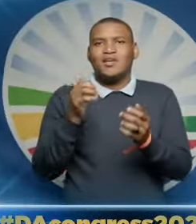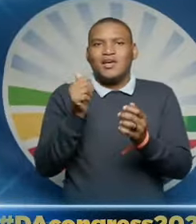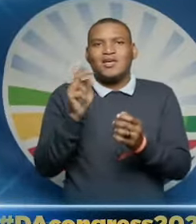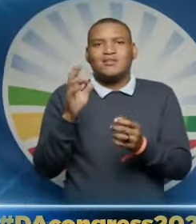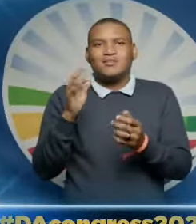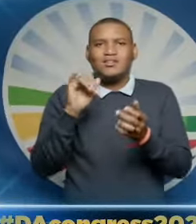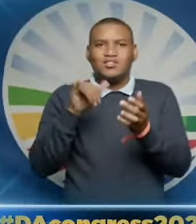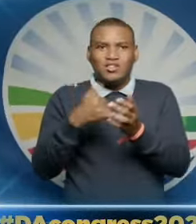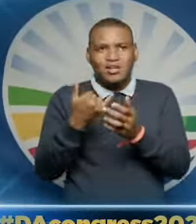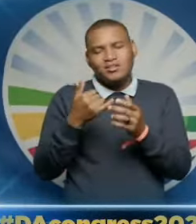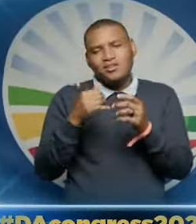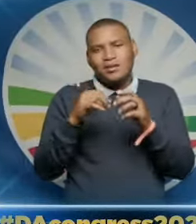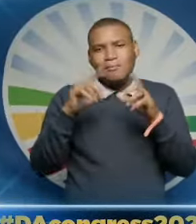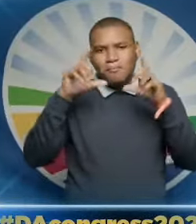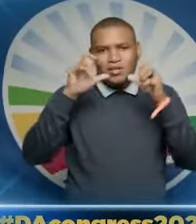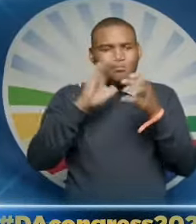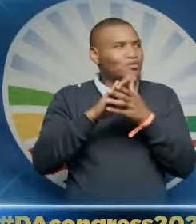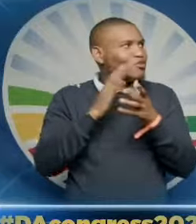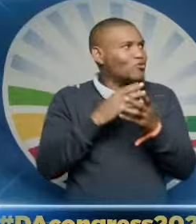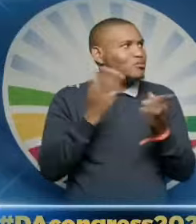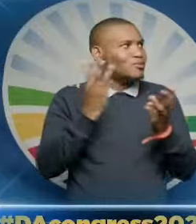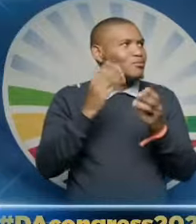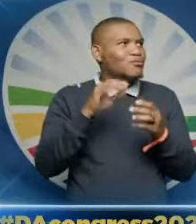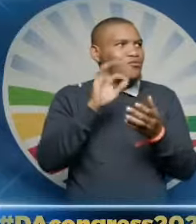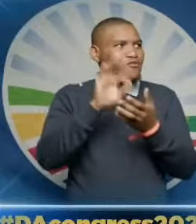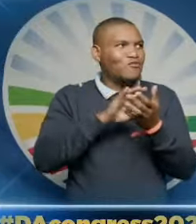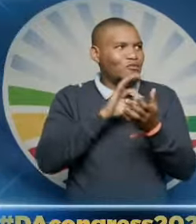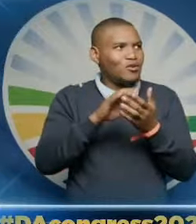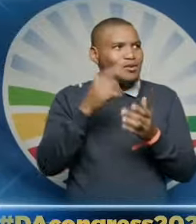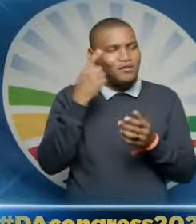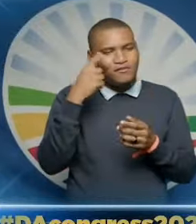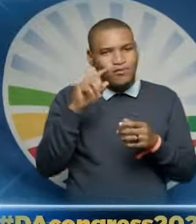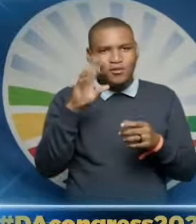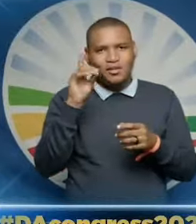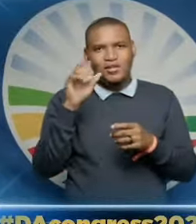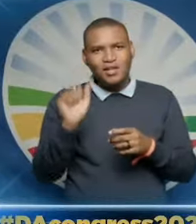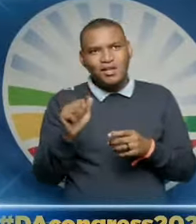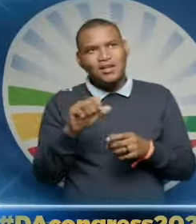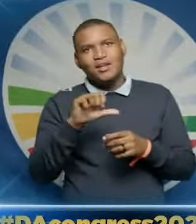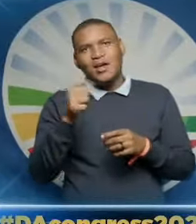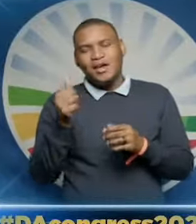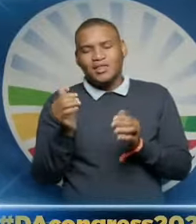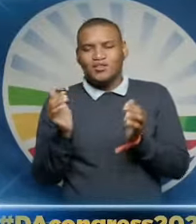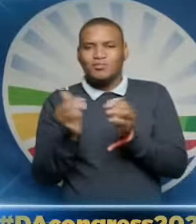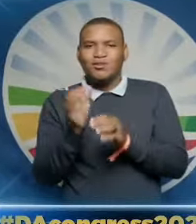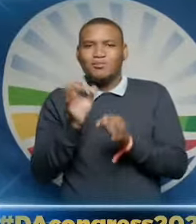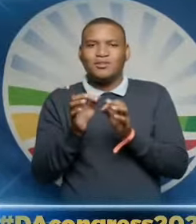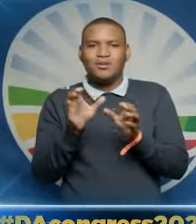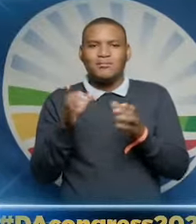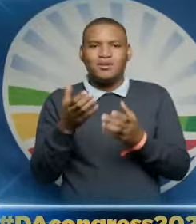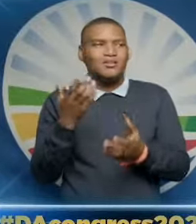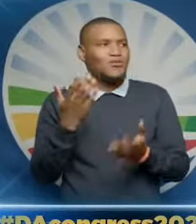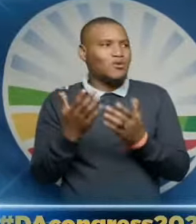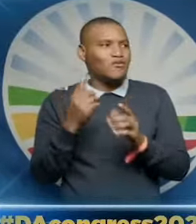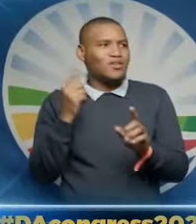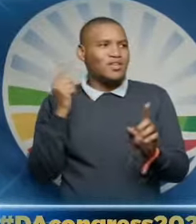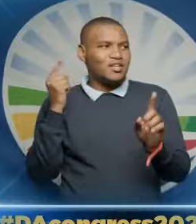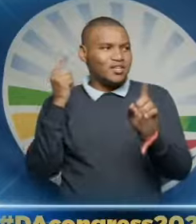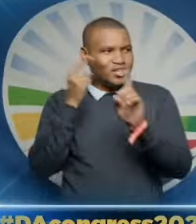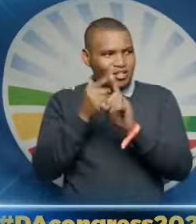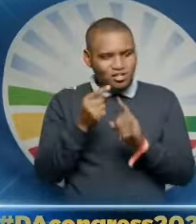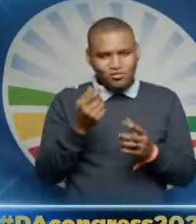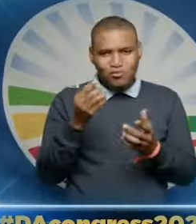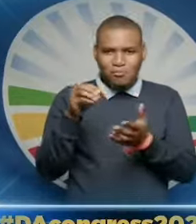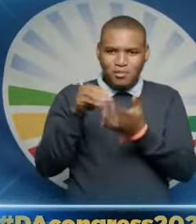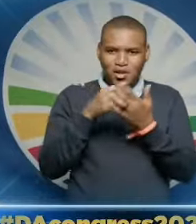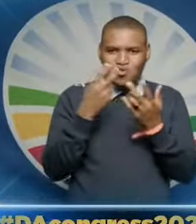of voters, because people vote for parties like the PA and the Good and all these other smaller parties with the intention of them bringing new